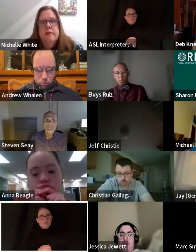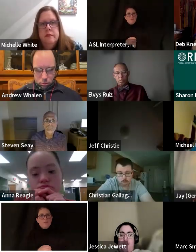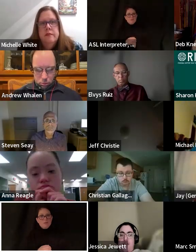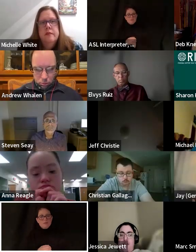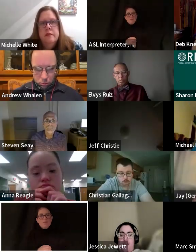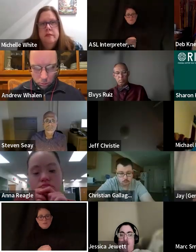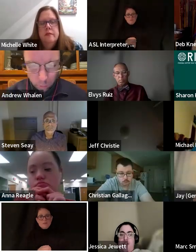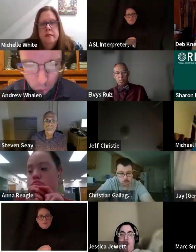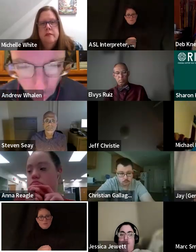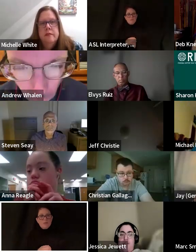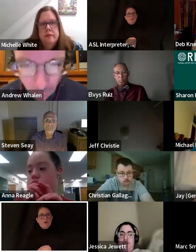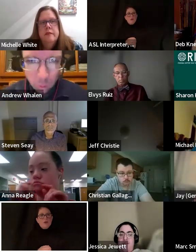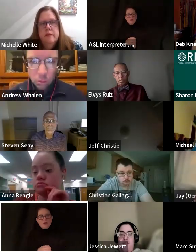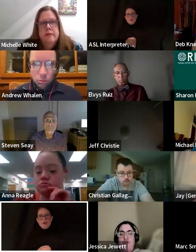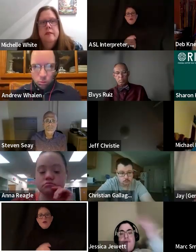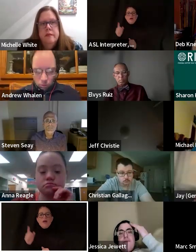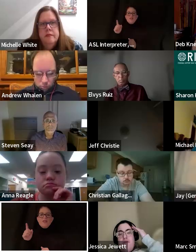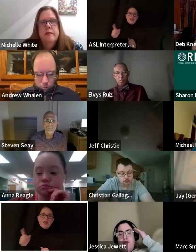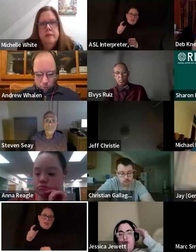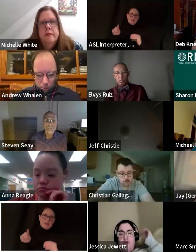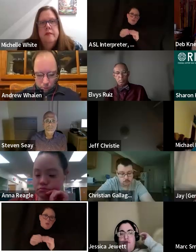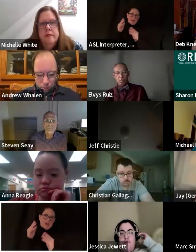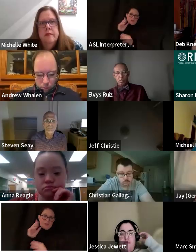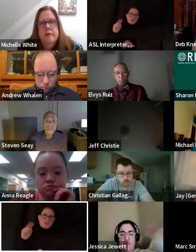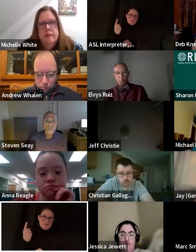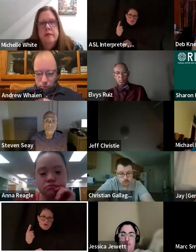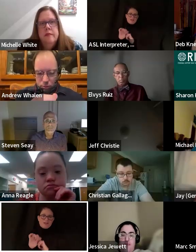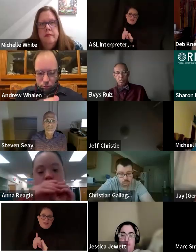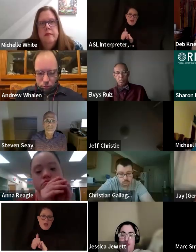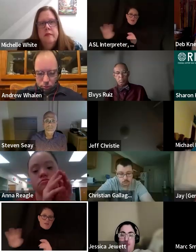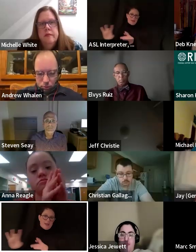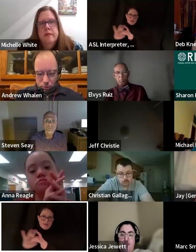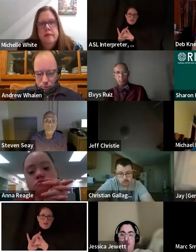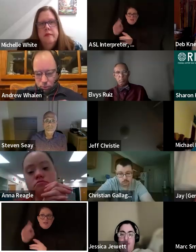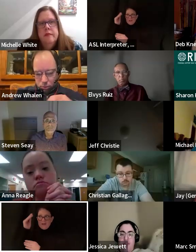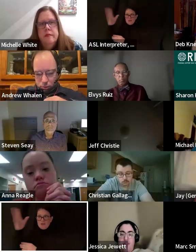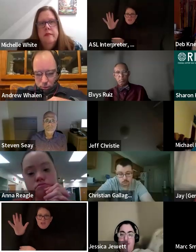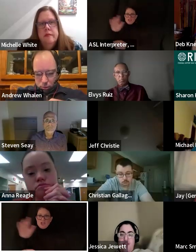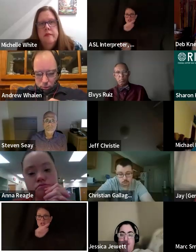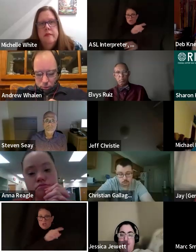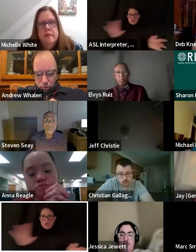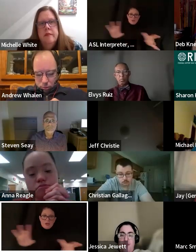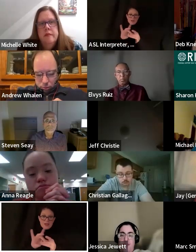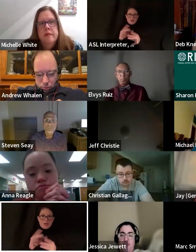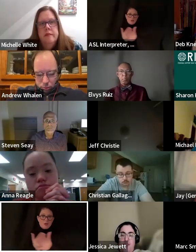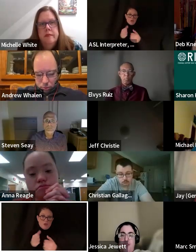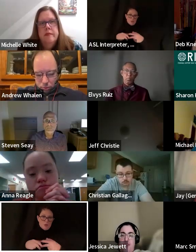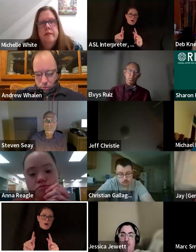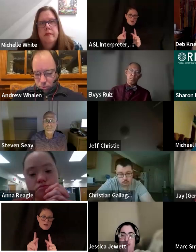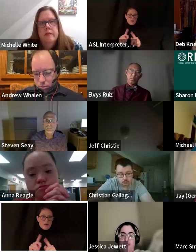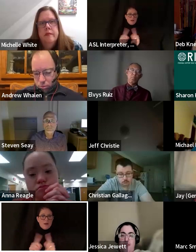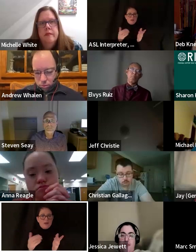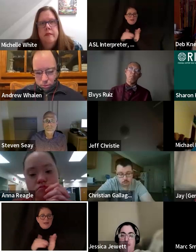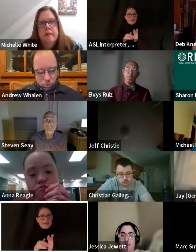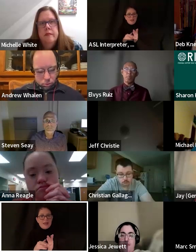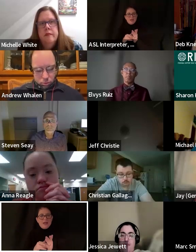their training course what Yep. else they need to do and how they can connect them with potential job opportunities. But it will